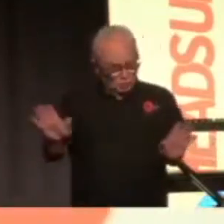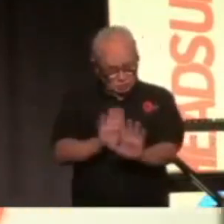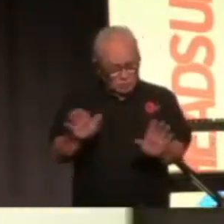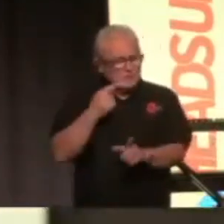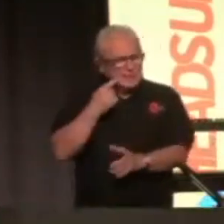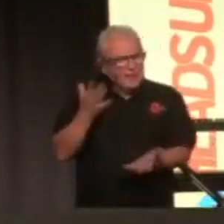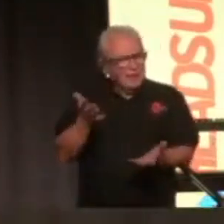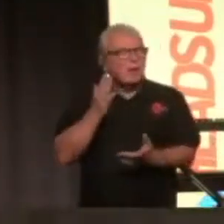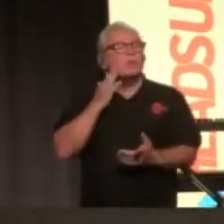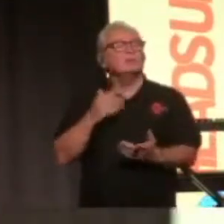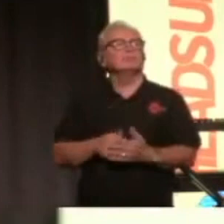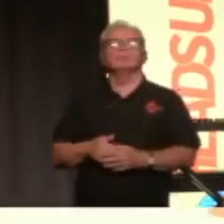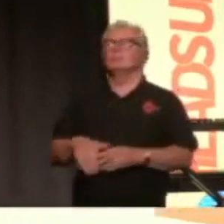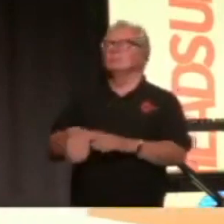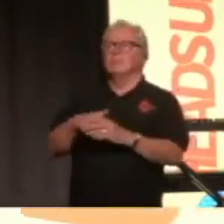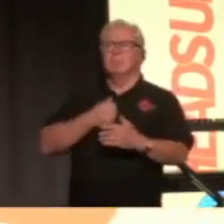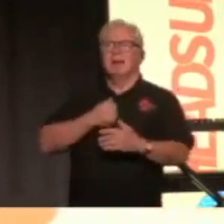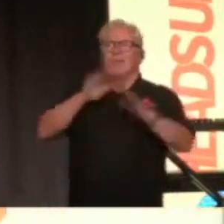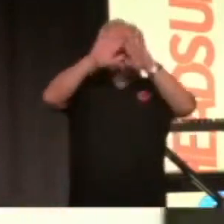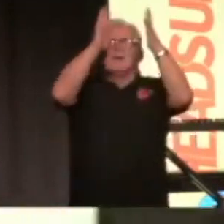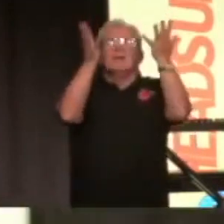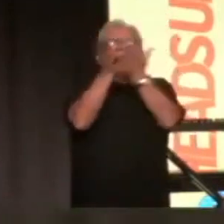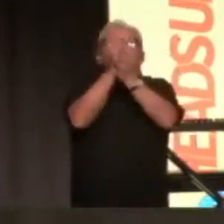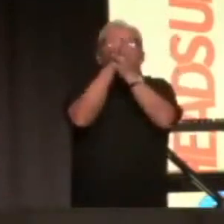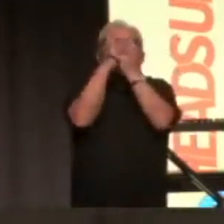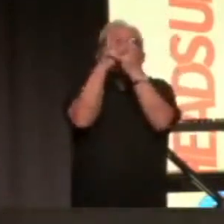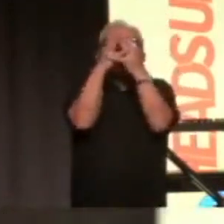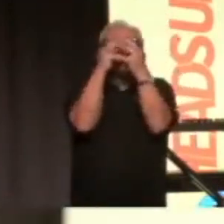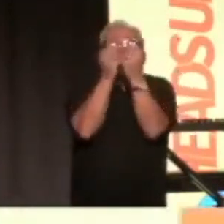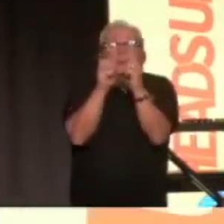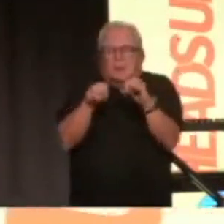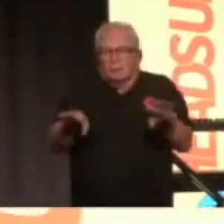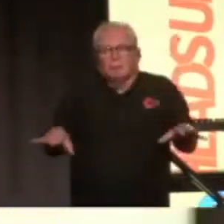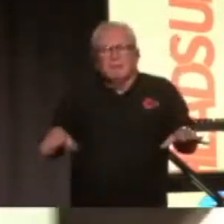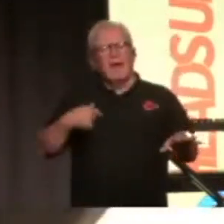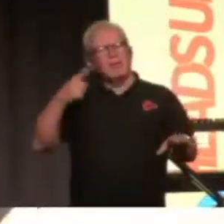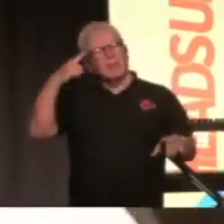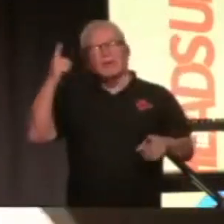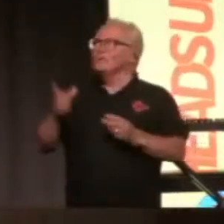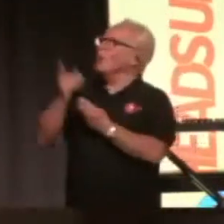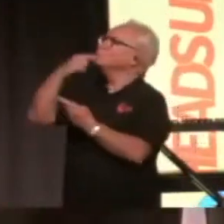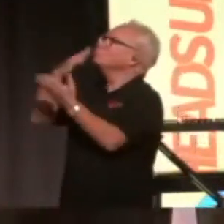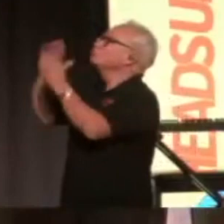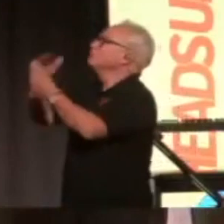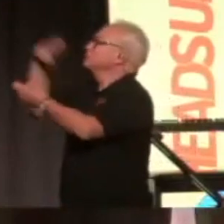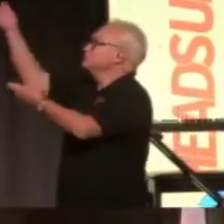It's not easy when your world is falling down around you and things that you think God promised you didn't arrive and didn't